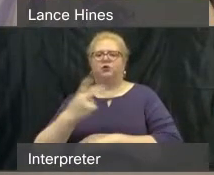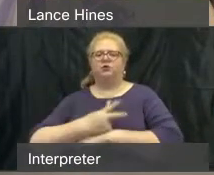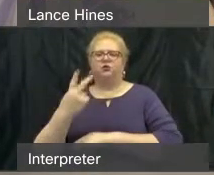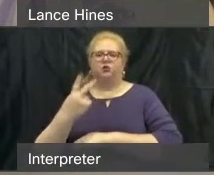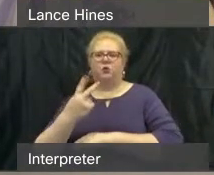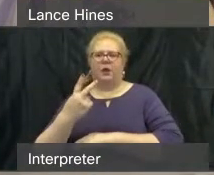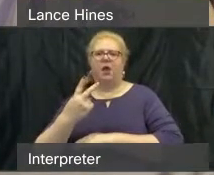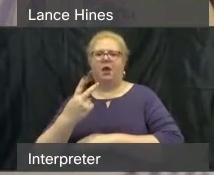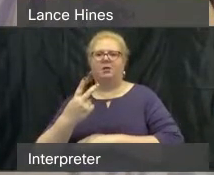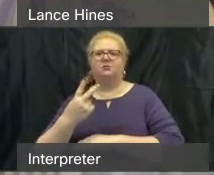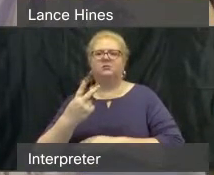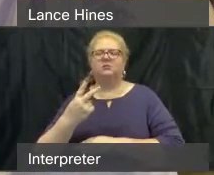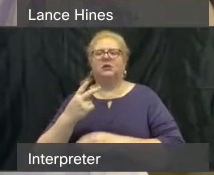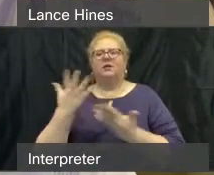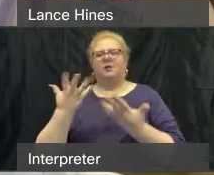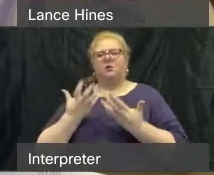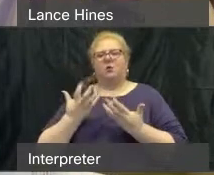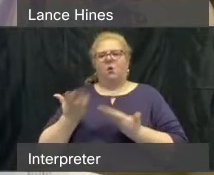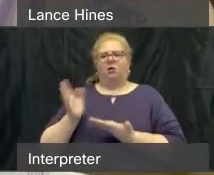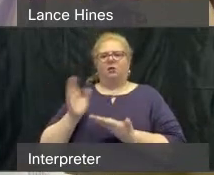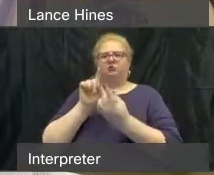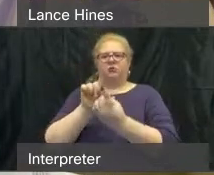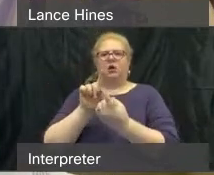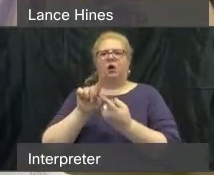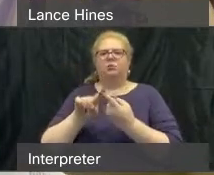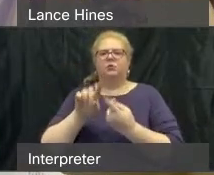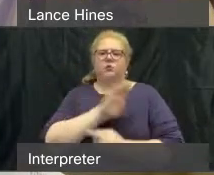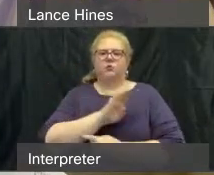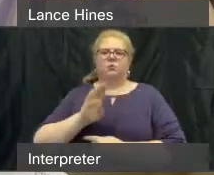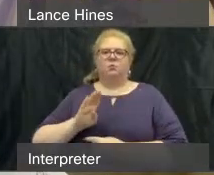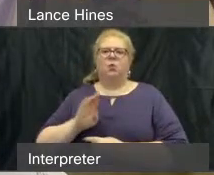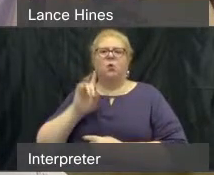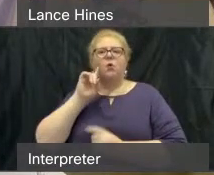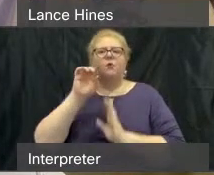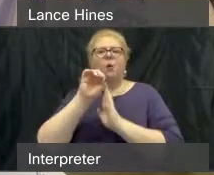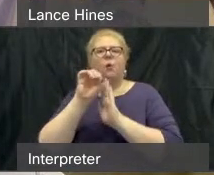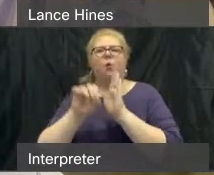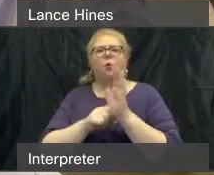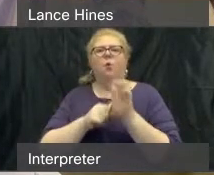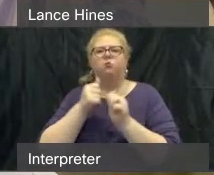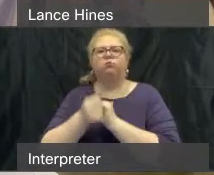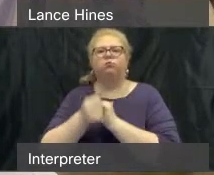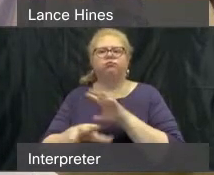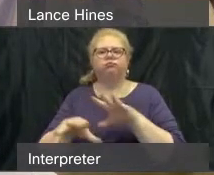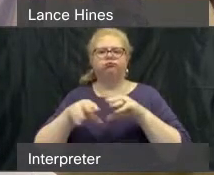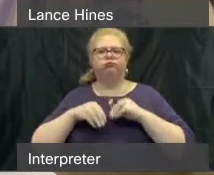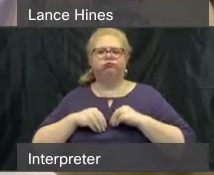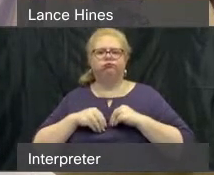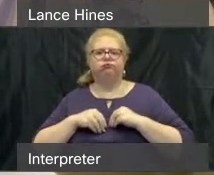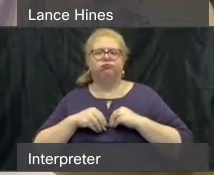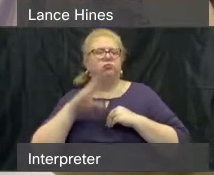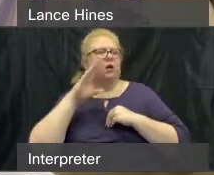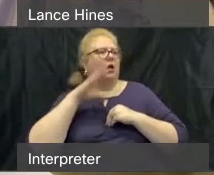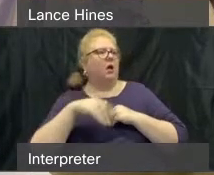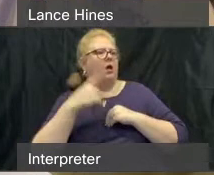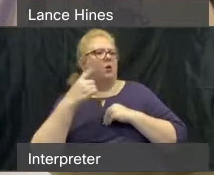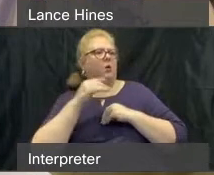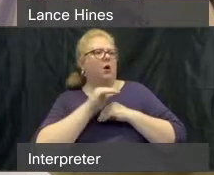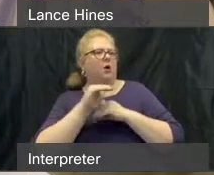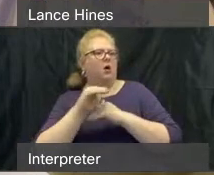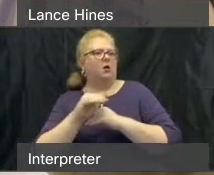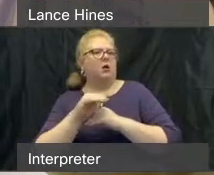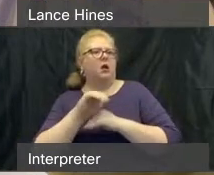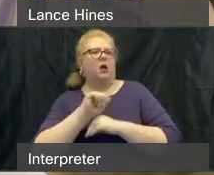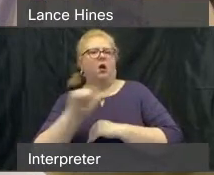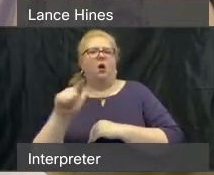this come before the board as a ordinance adoption. I know one night he closed, all three nights